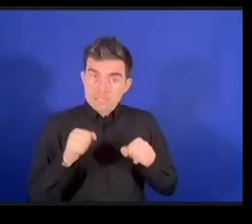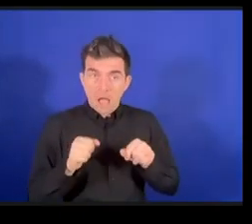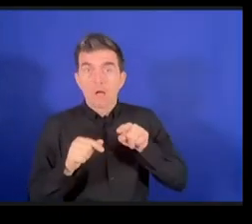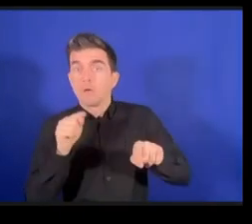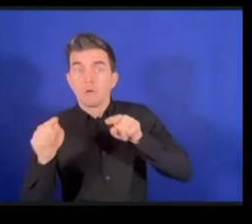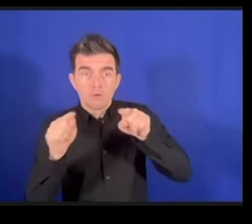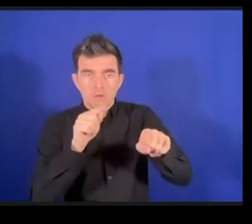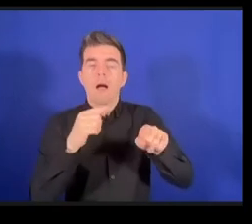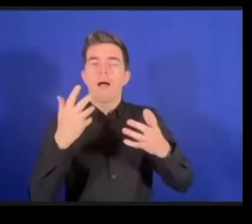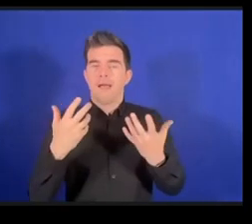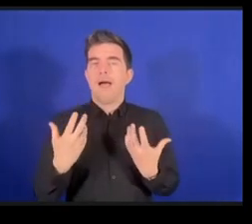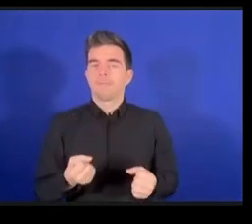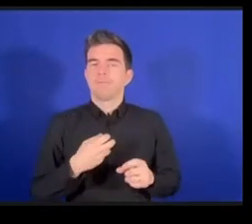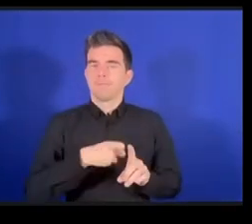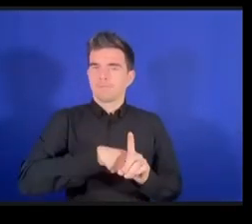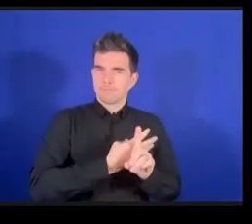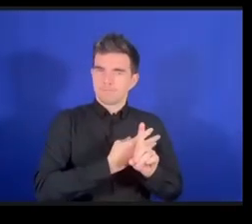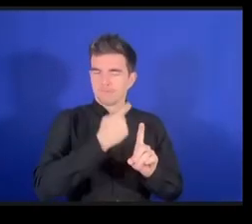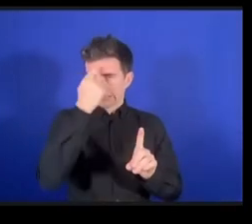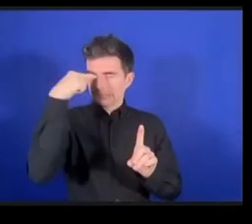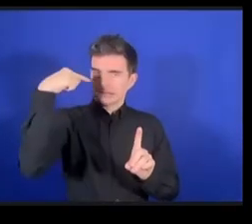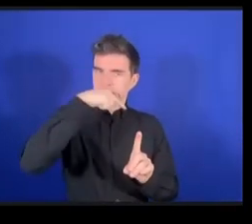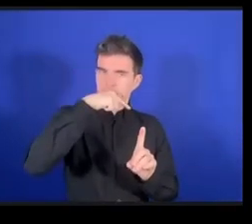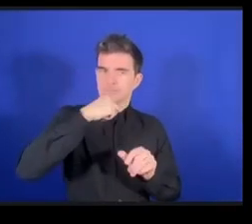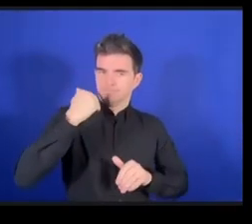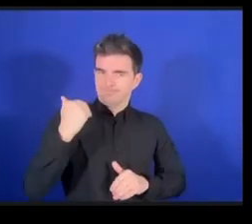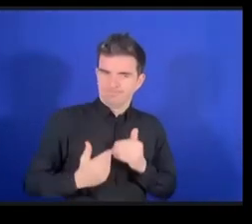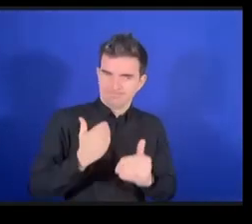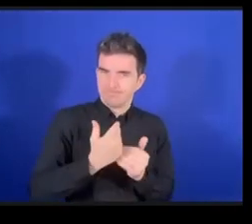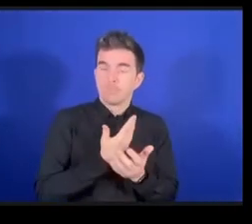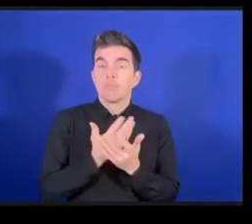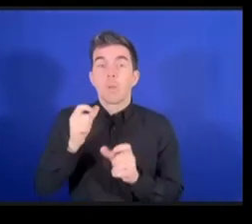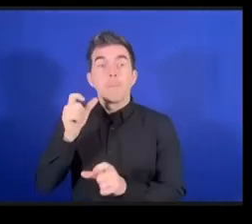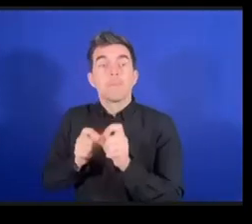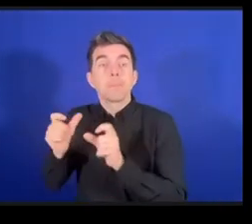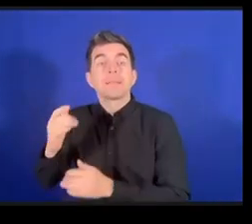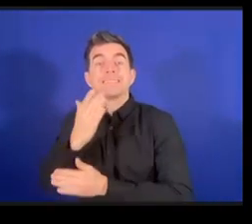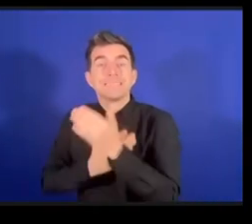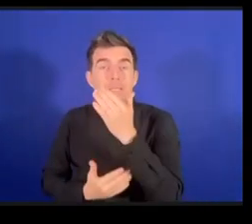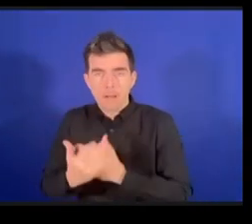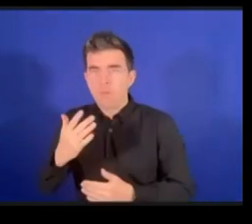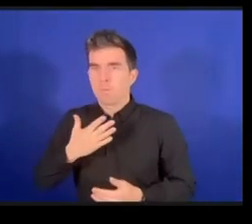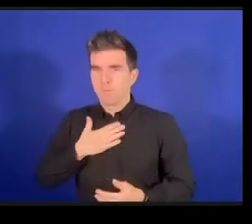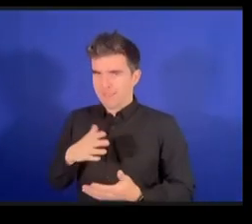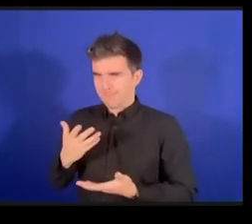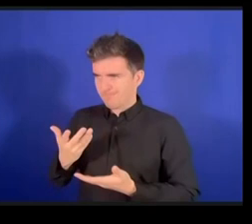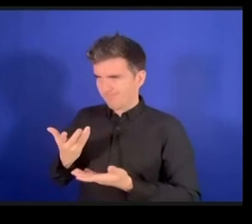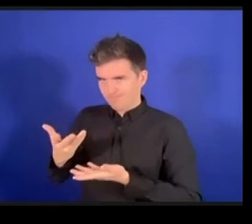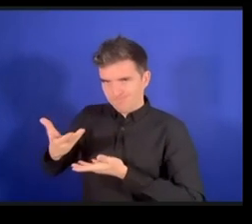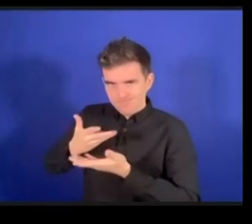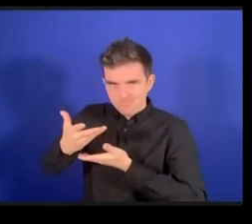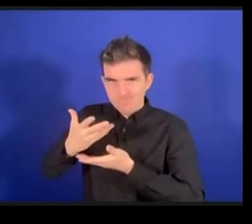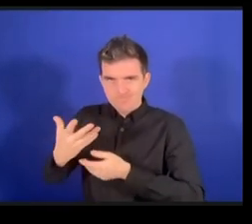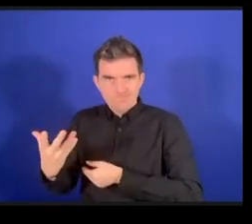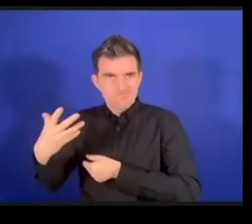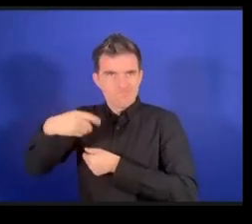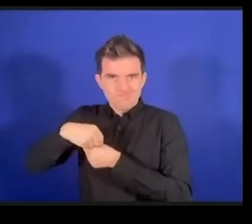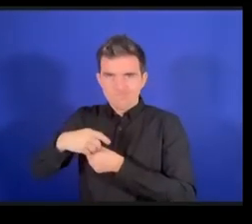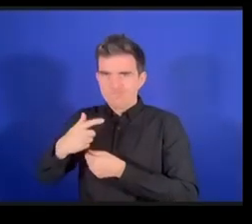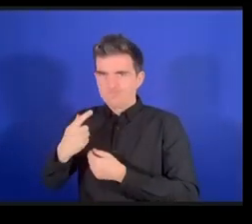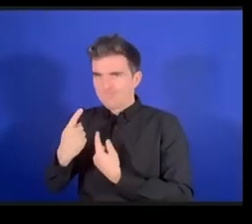disabilities interacting with these uh initiatives uh but when it comes to the